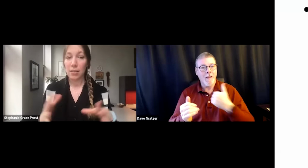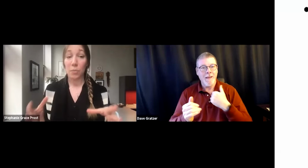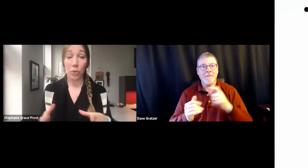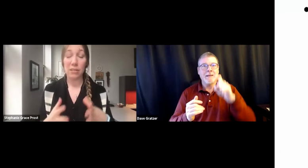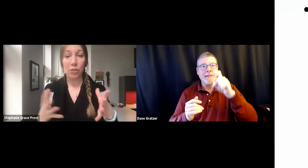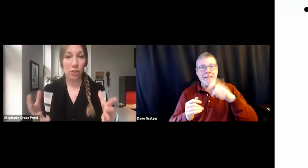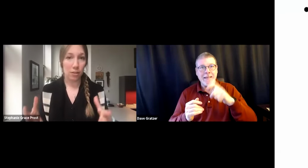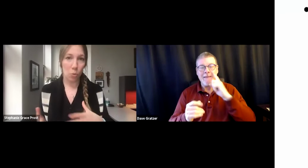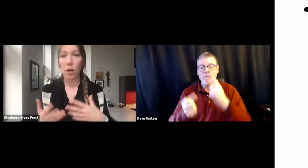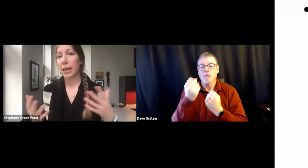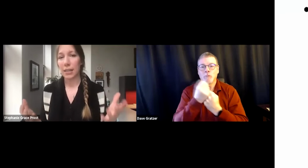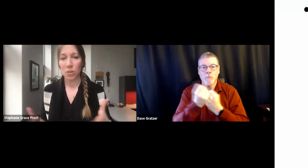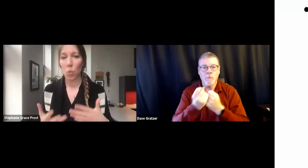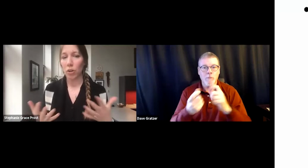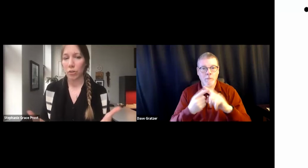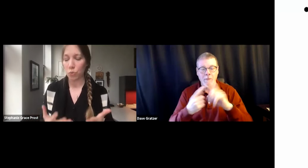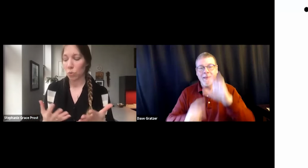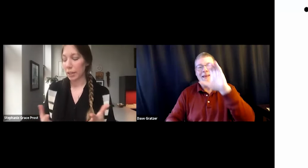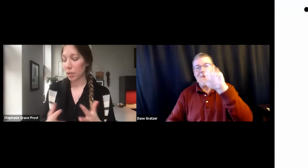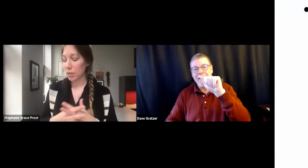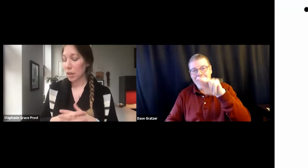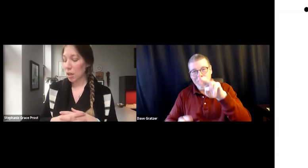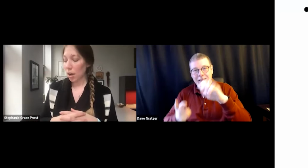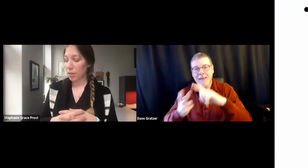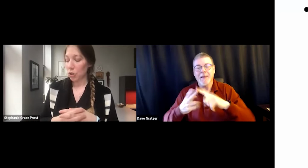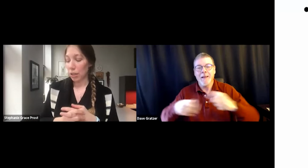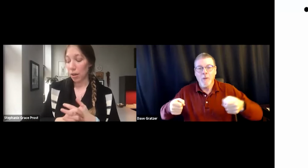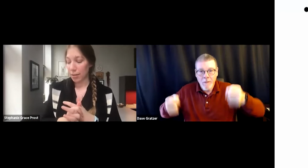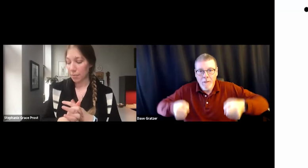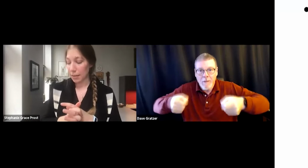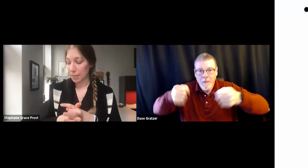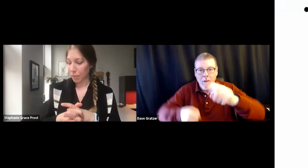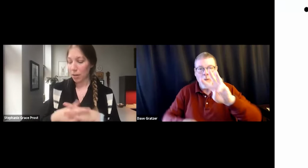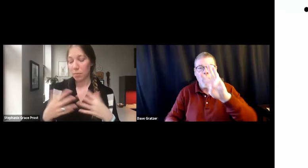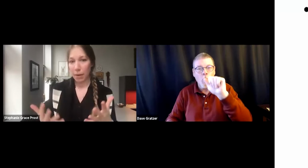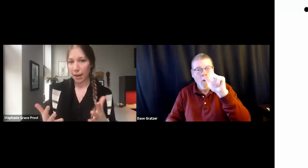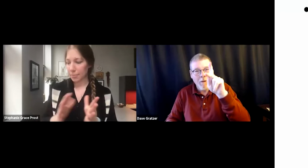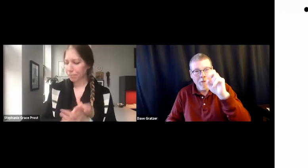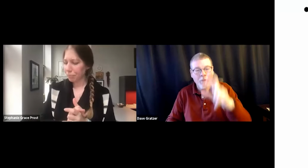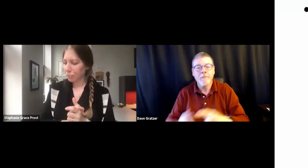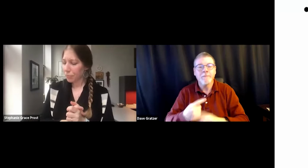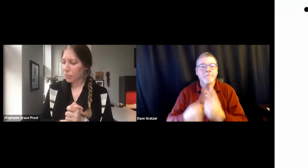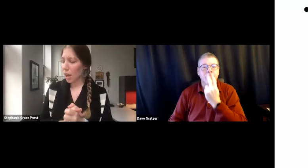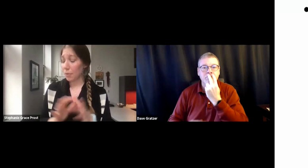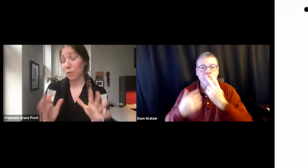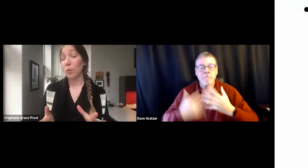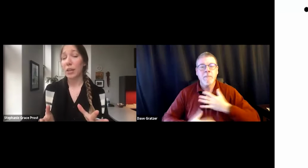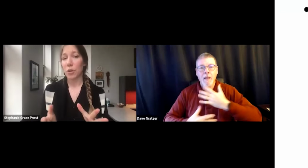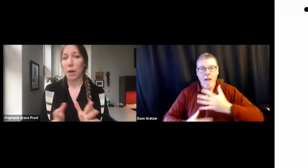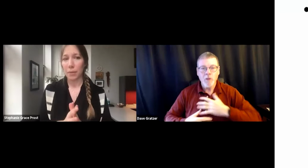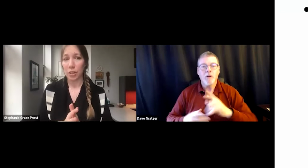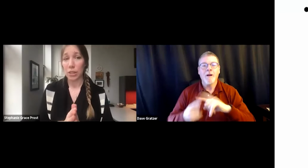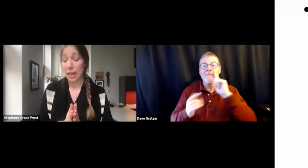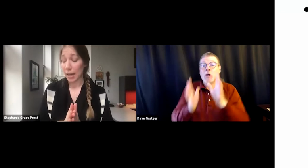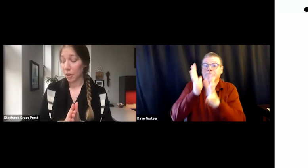these supports, such as quad canes, walkers, rollators, oxygen and ostomy bags for